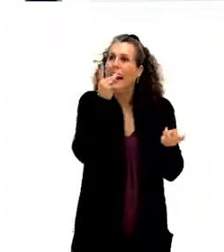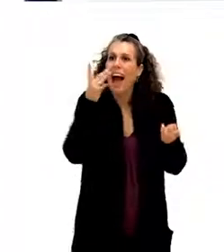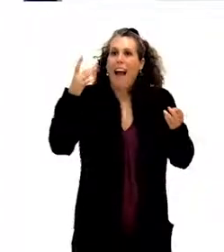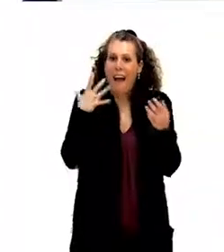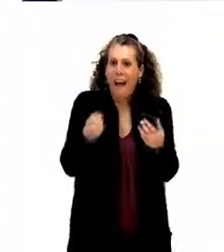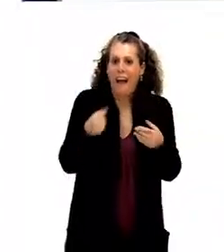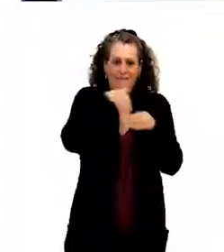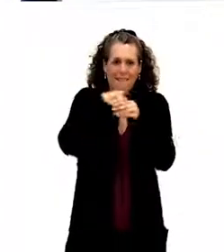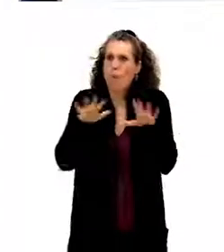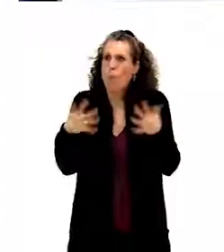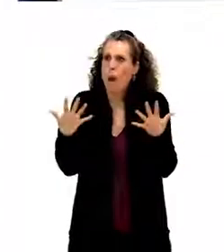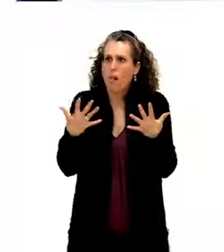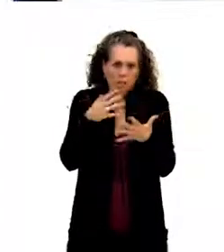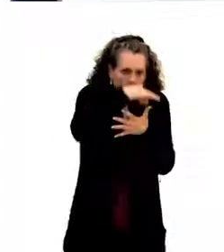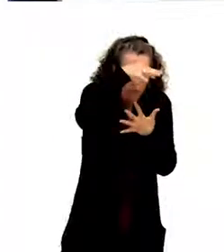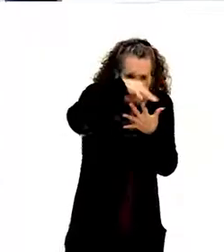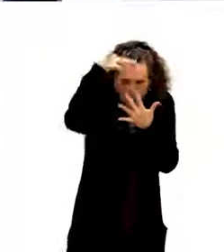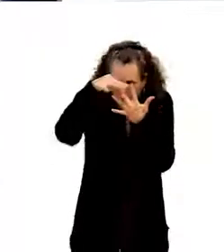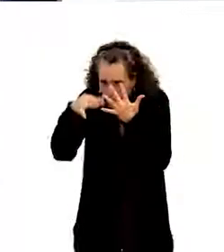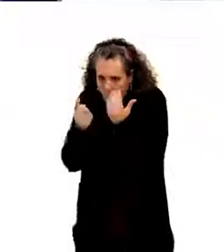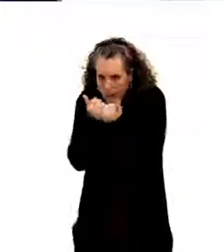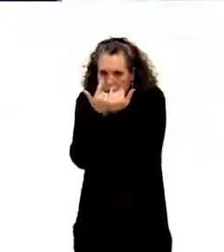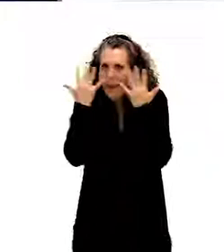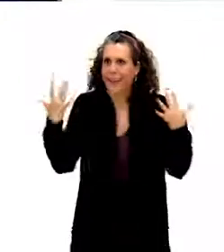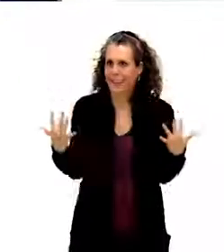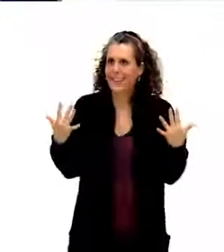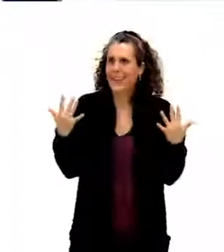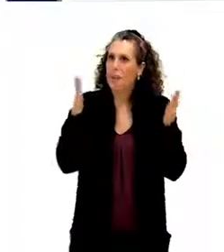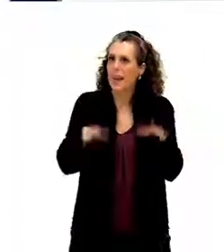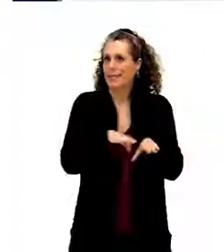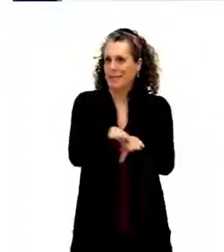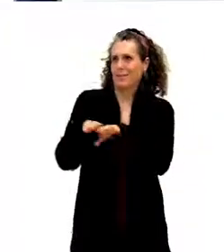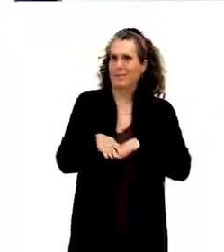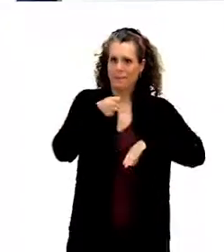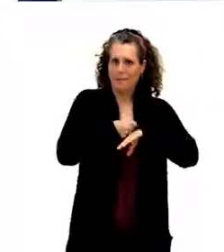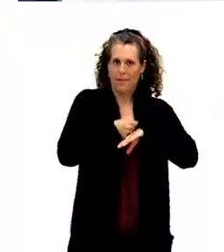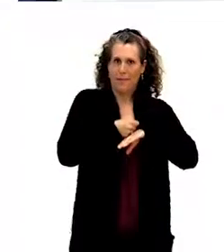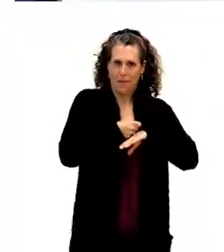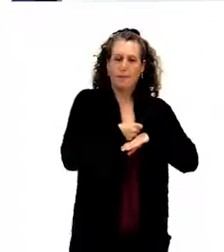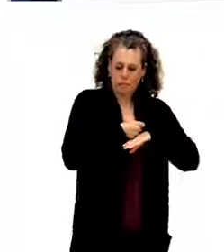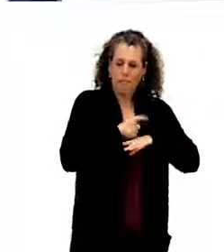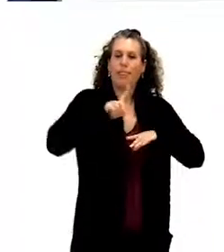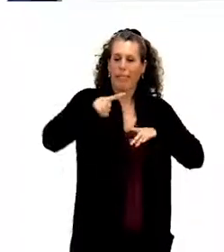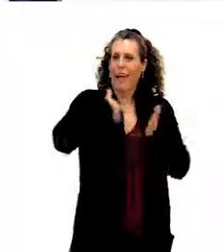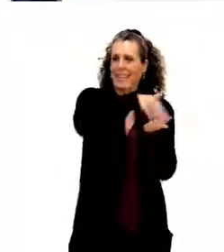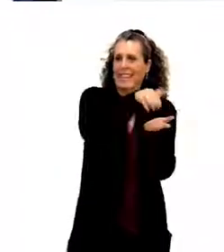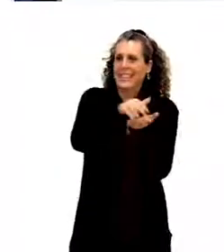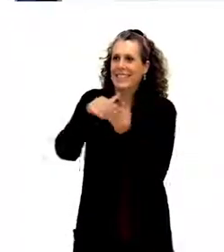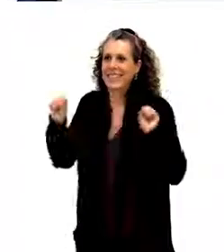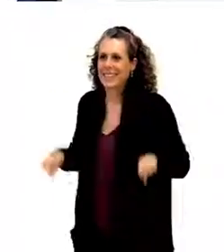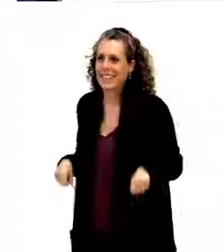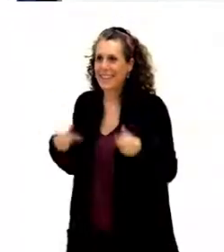of options. However, in our case, for accessibility, it could